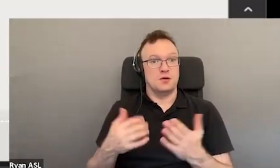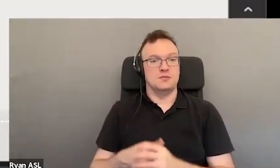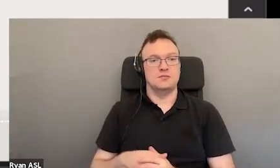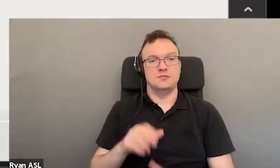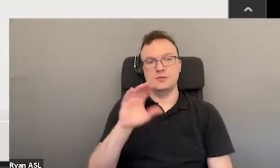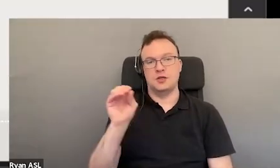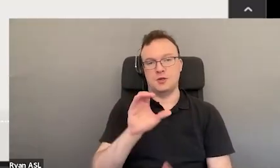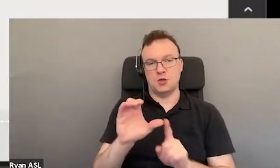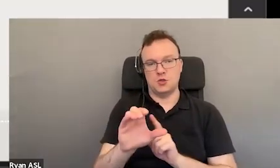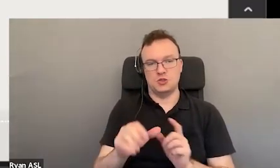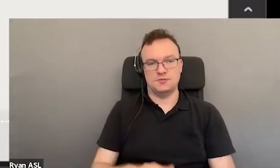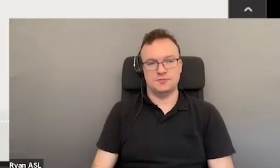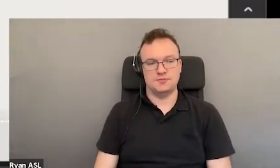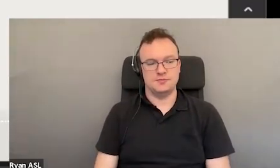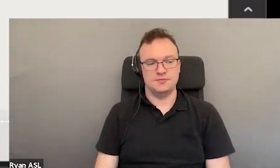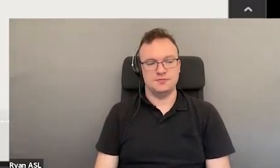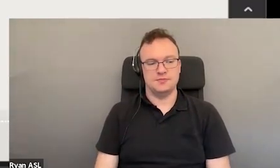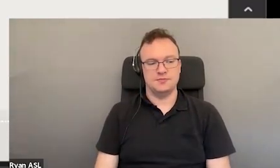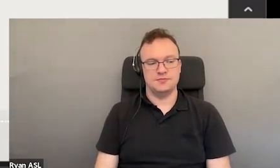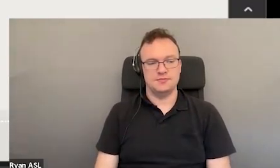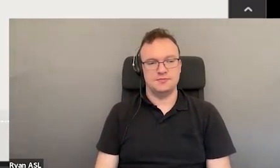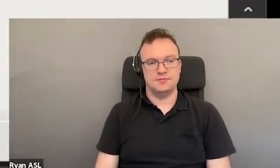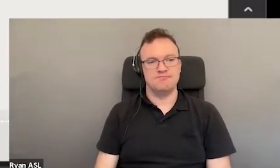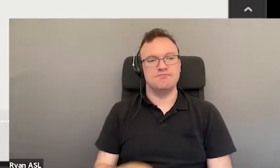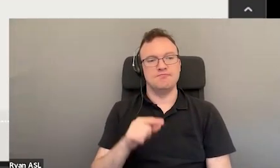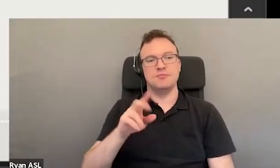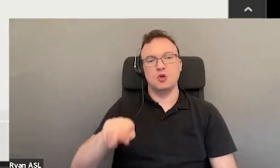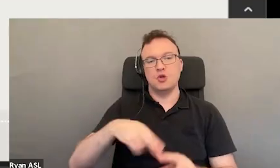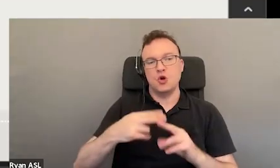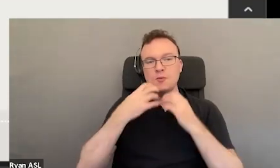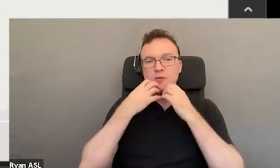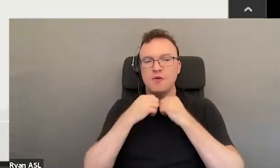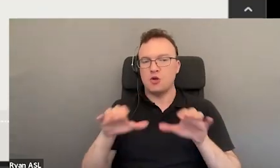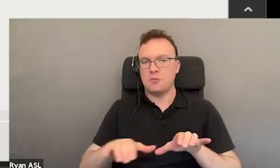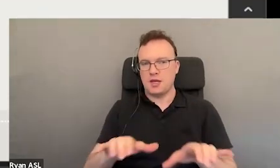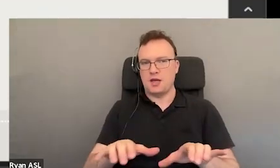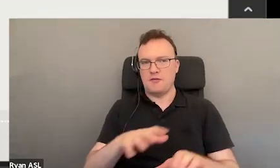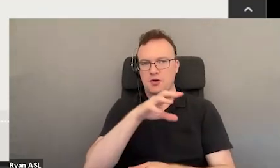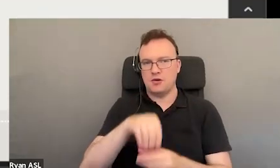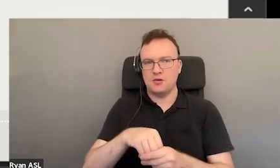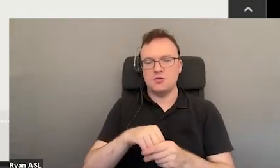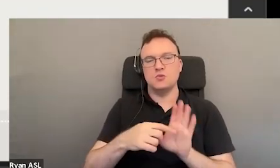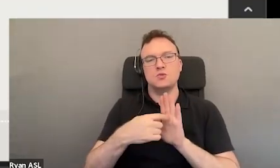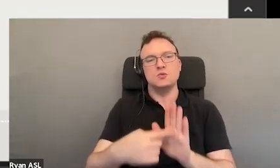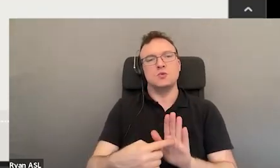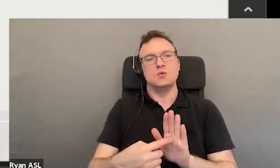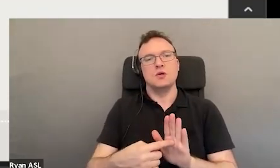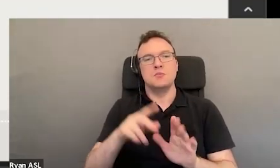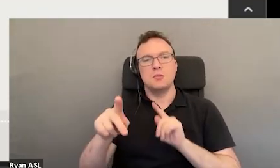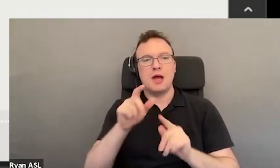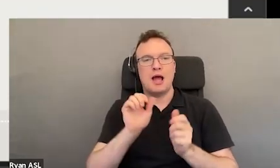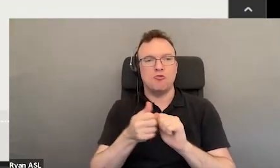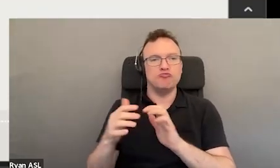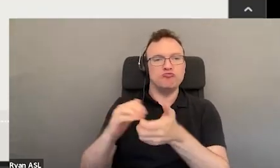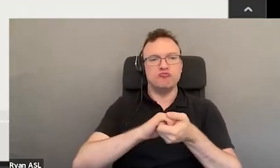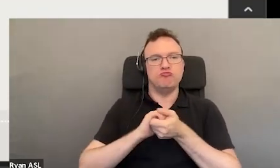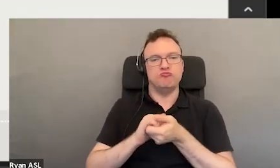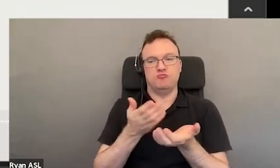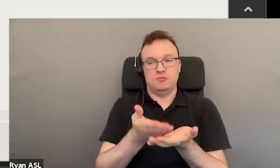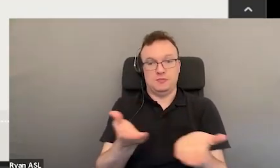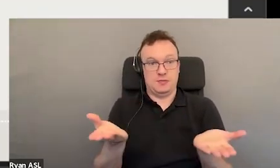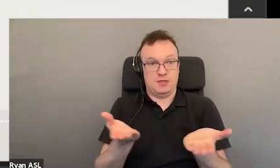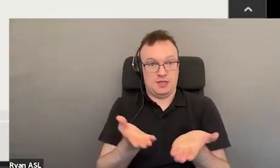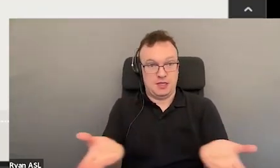company culture. So in other words, these are the norms, values, and behaviors that define how people work together in a given